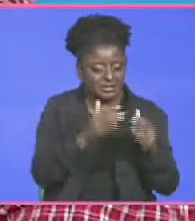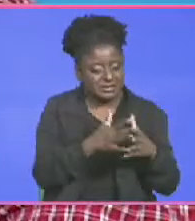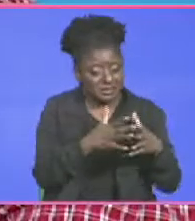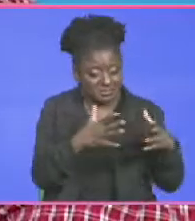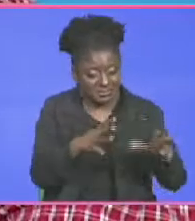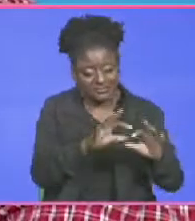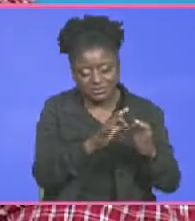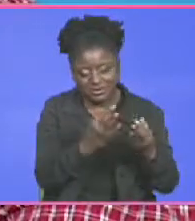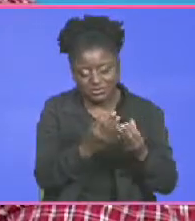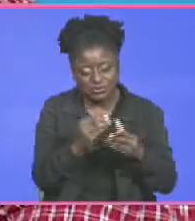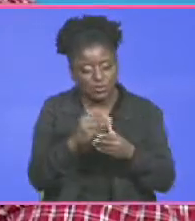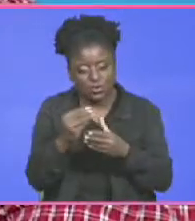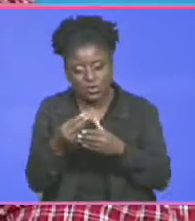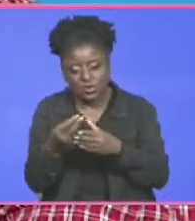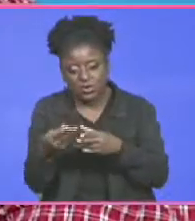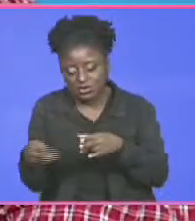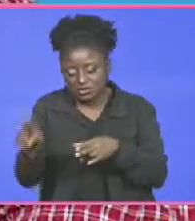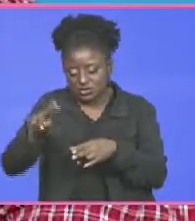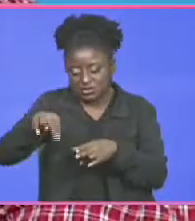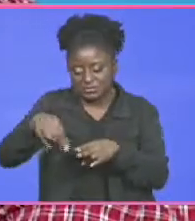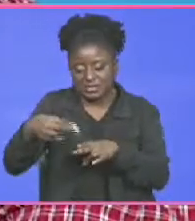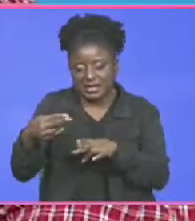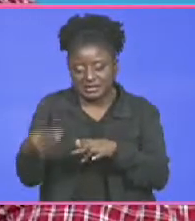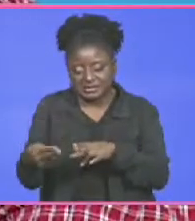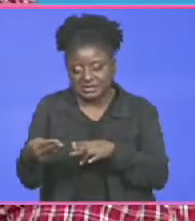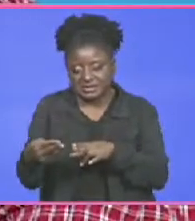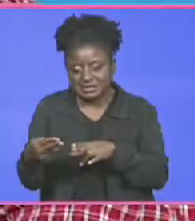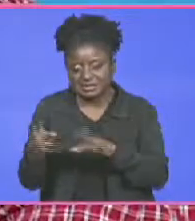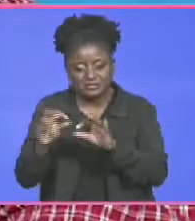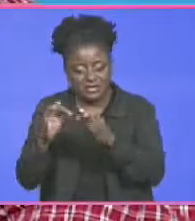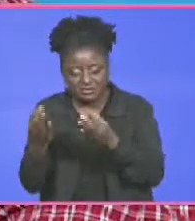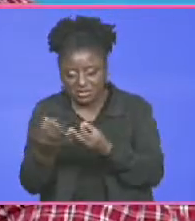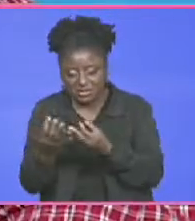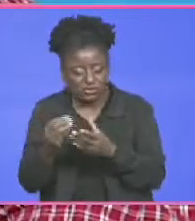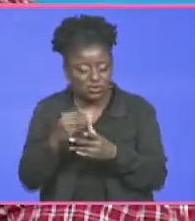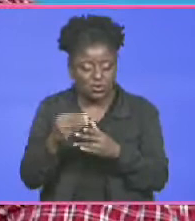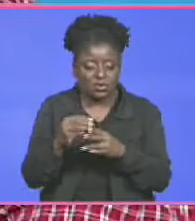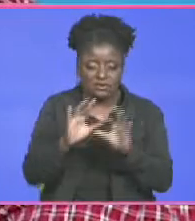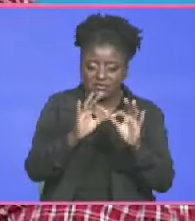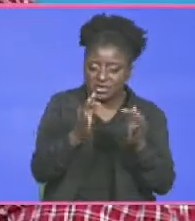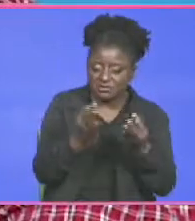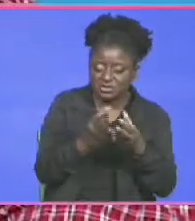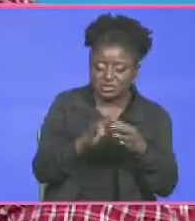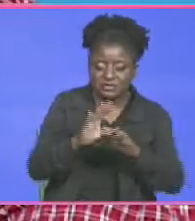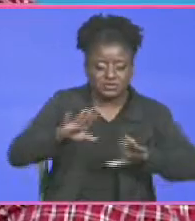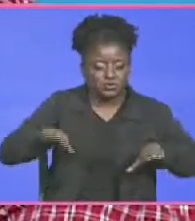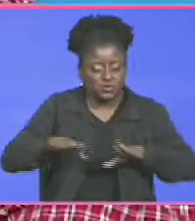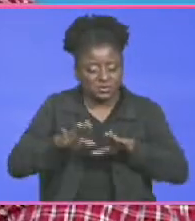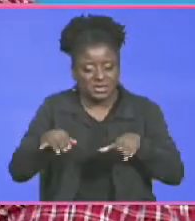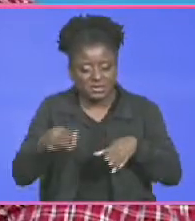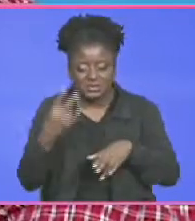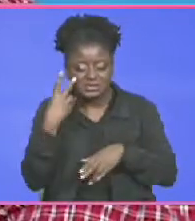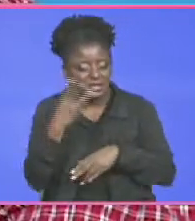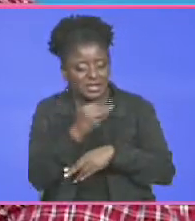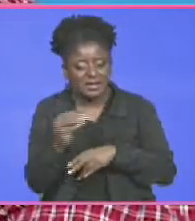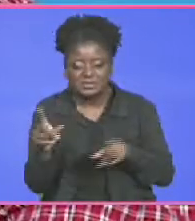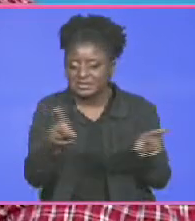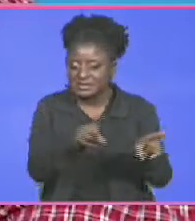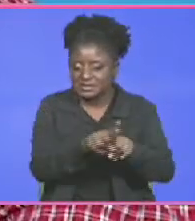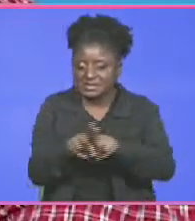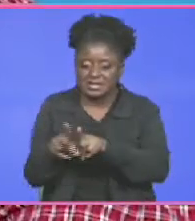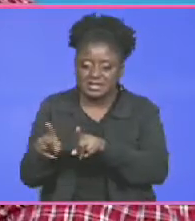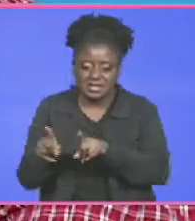of Gymnastics, or the Federation of Swimming, we see them as an equal member to